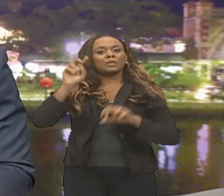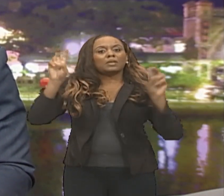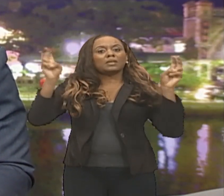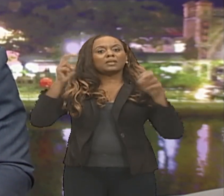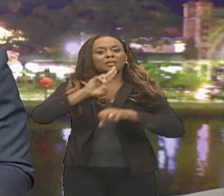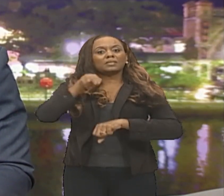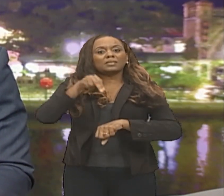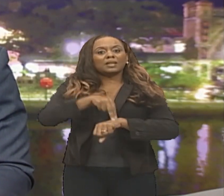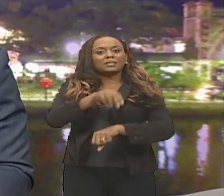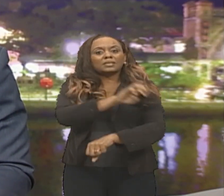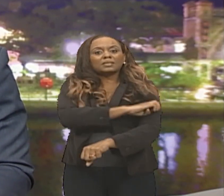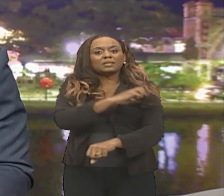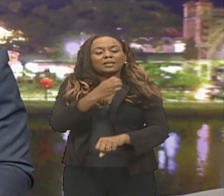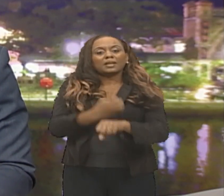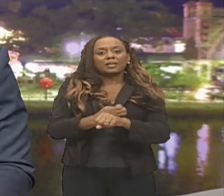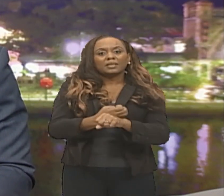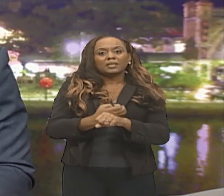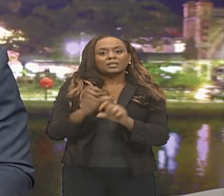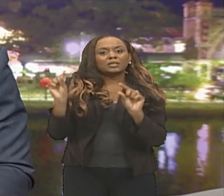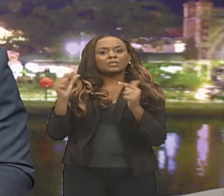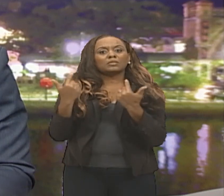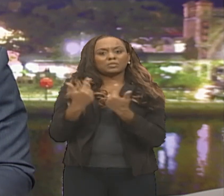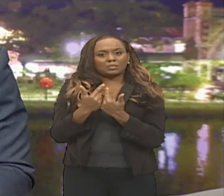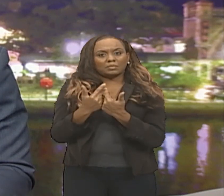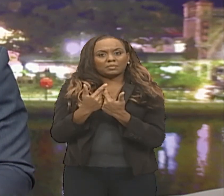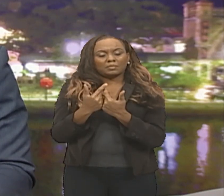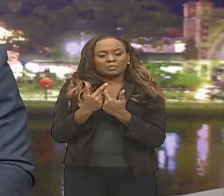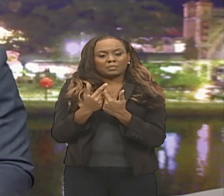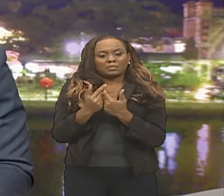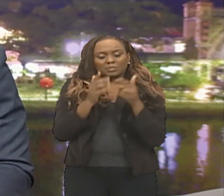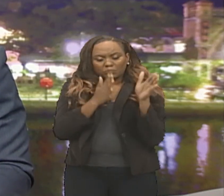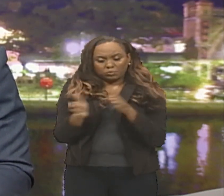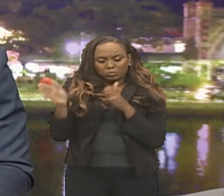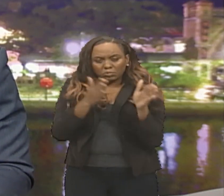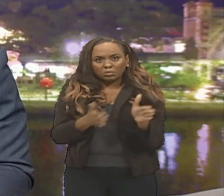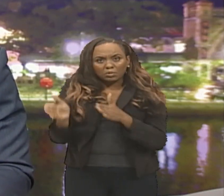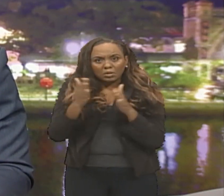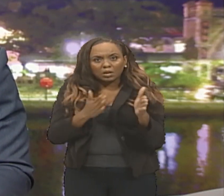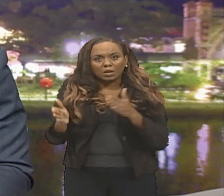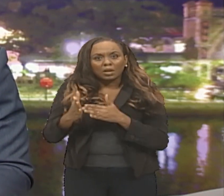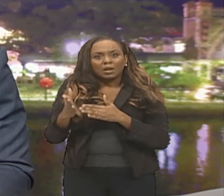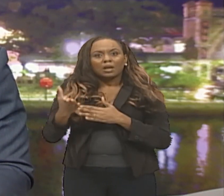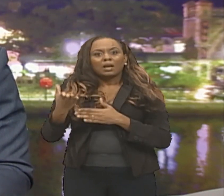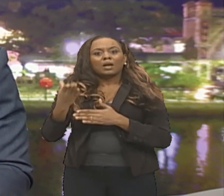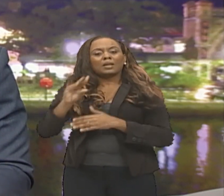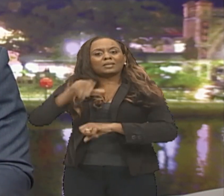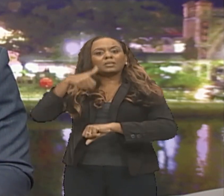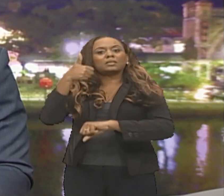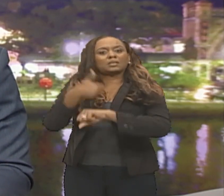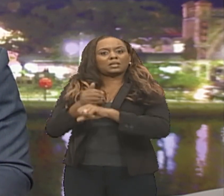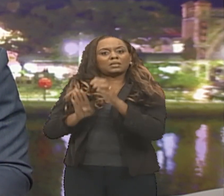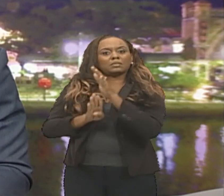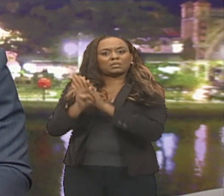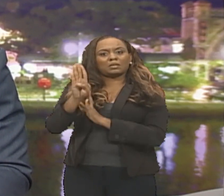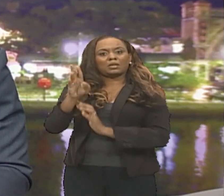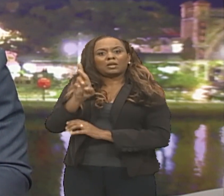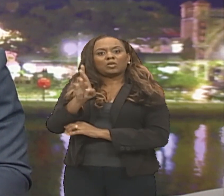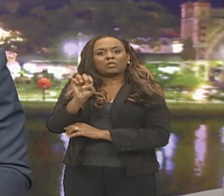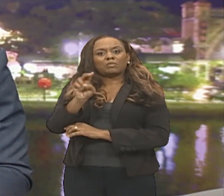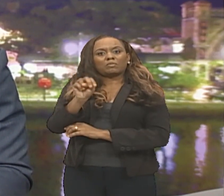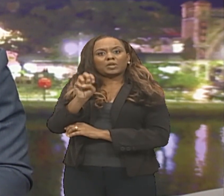for the National Energy Task Force to finalize a mechanism which will allow for the continuous growth of renewable